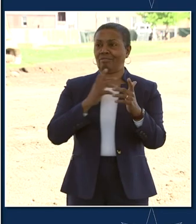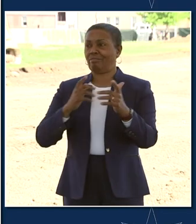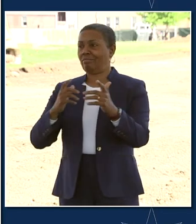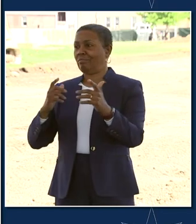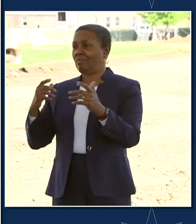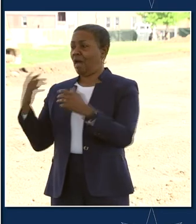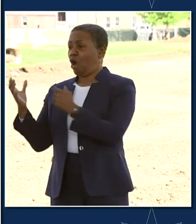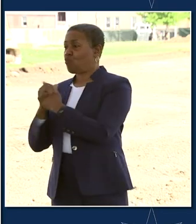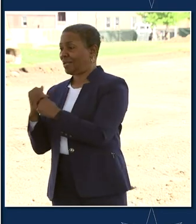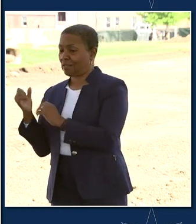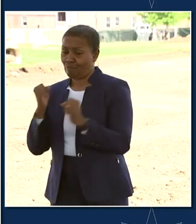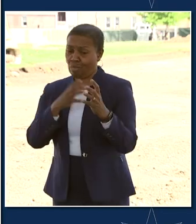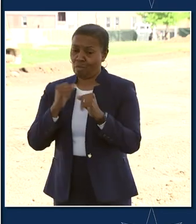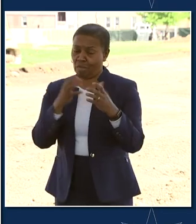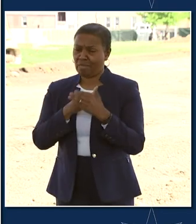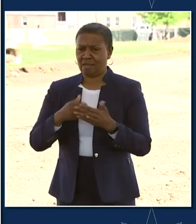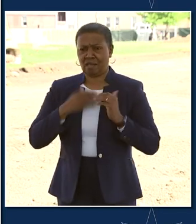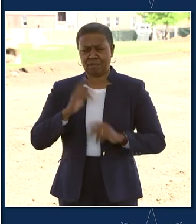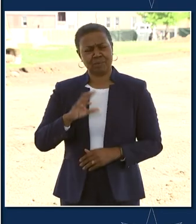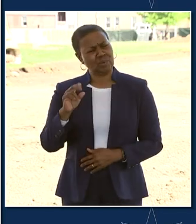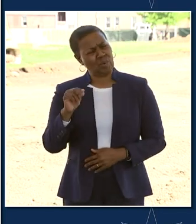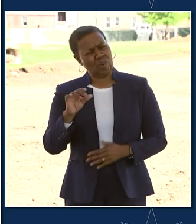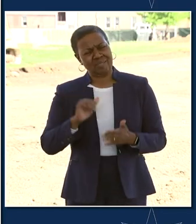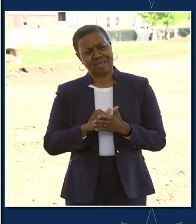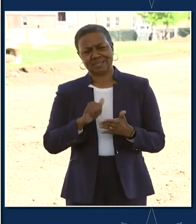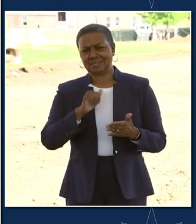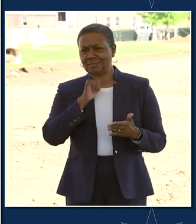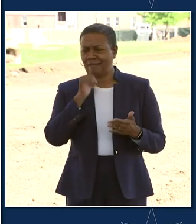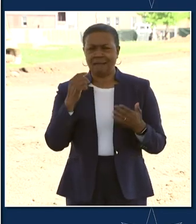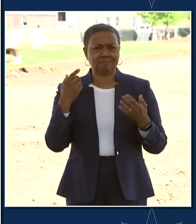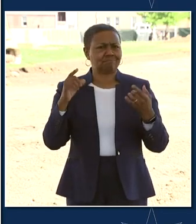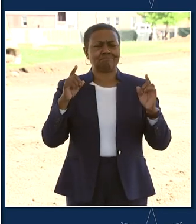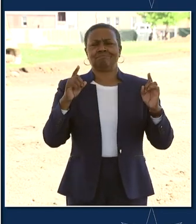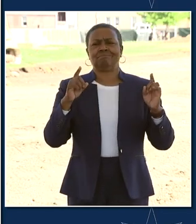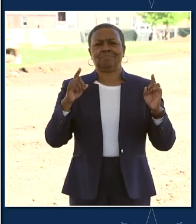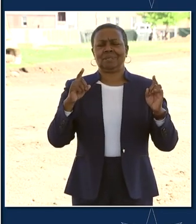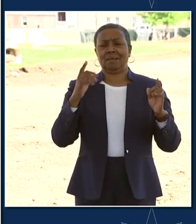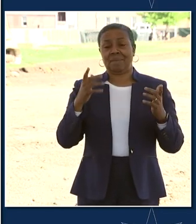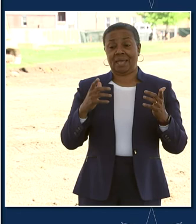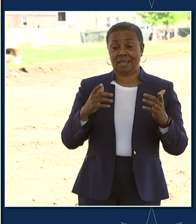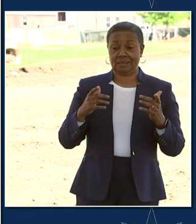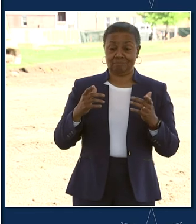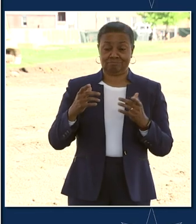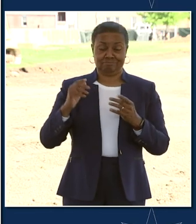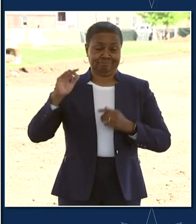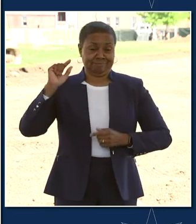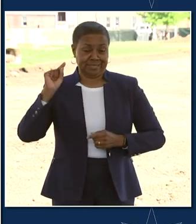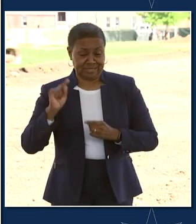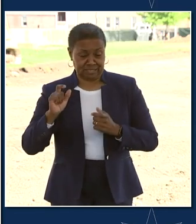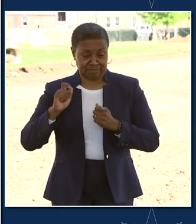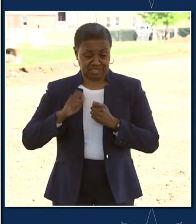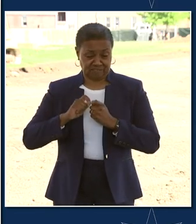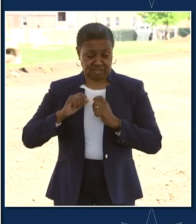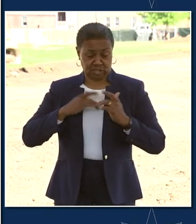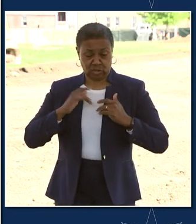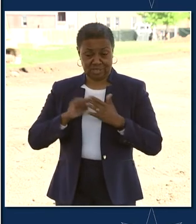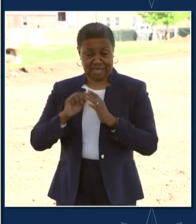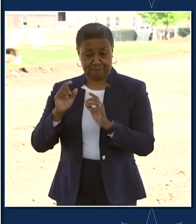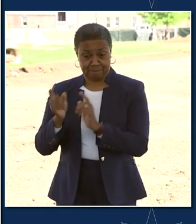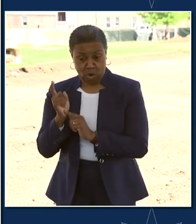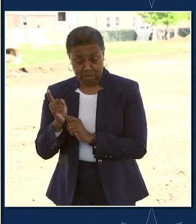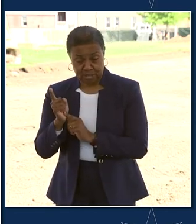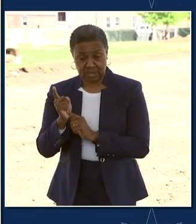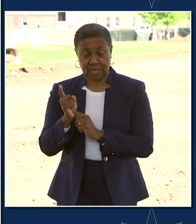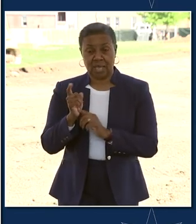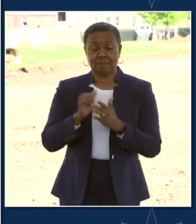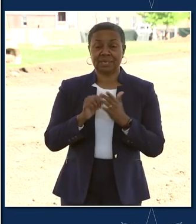up a bunch of young people. That accomplishes very little. It may put down the immediate concern, but it doesn't help in the long term. And frankly, it's